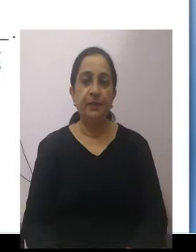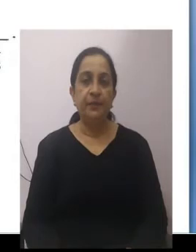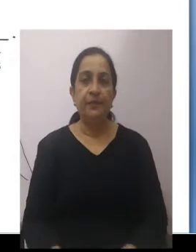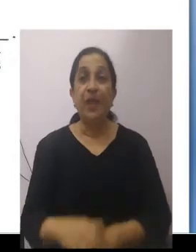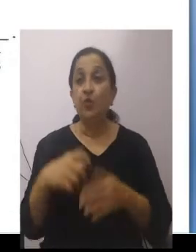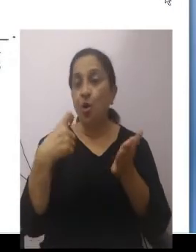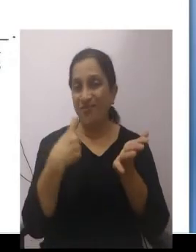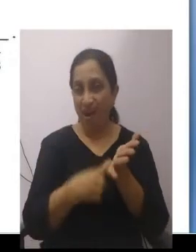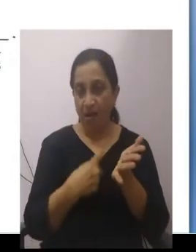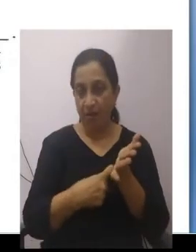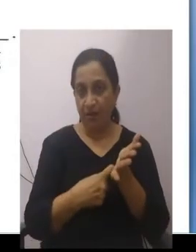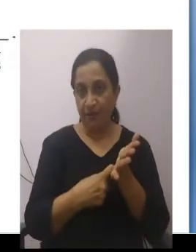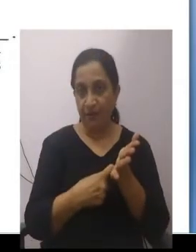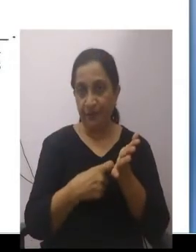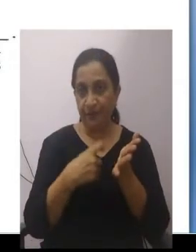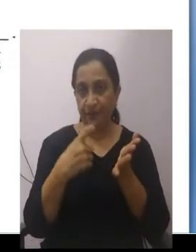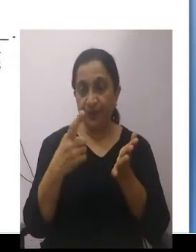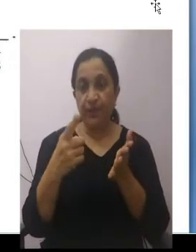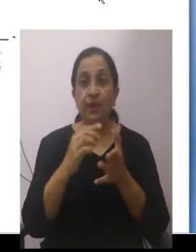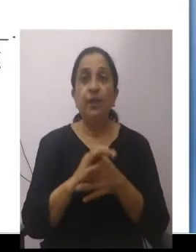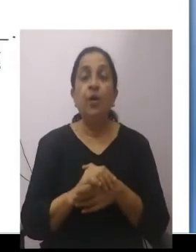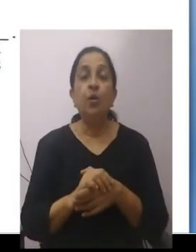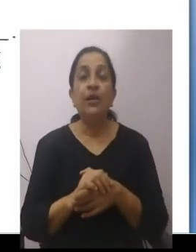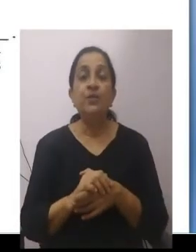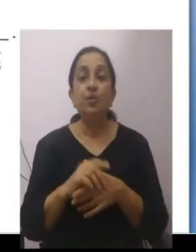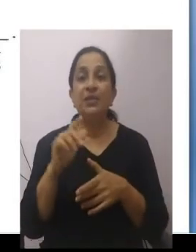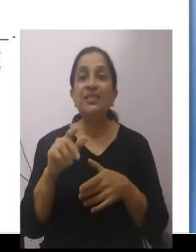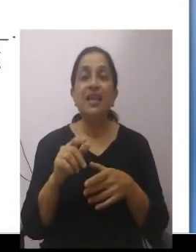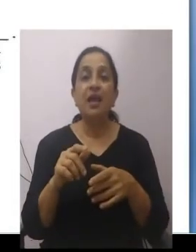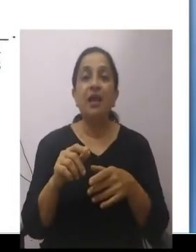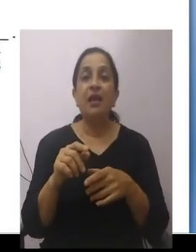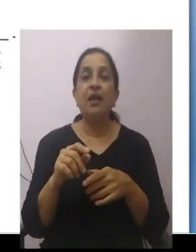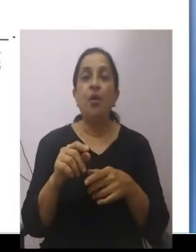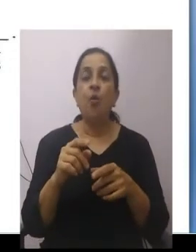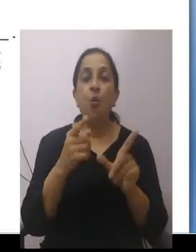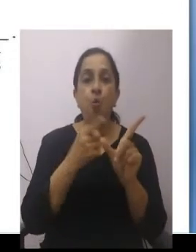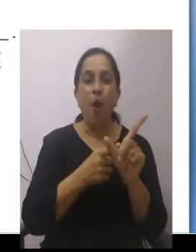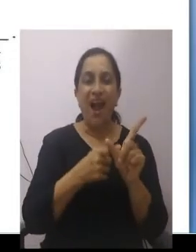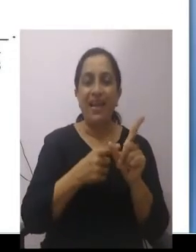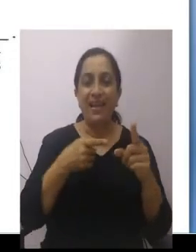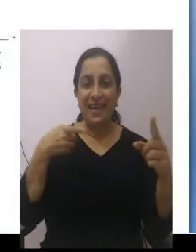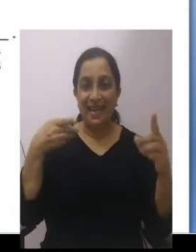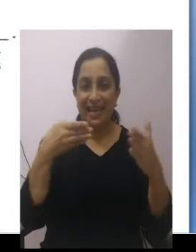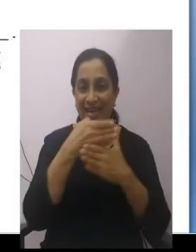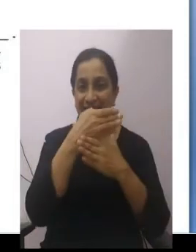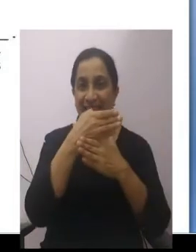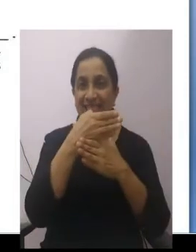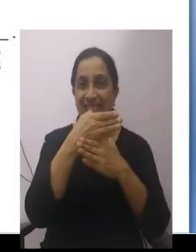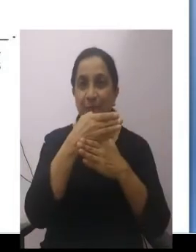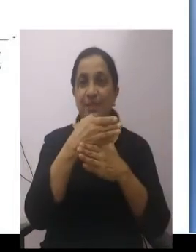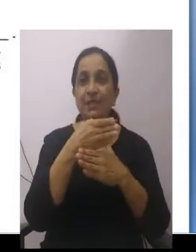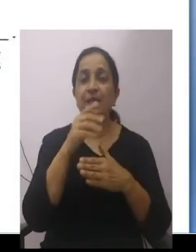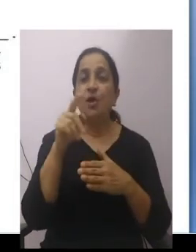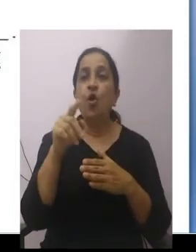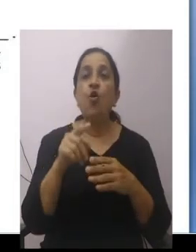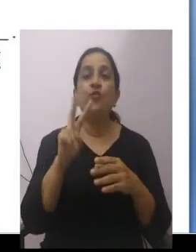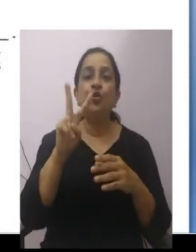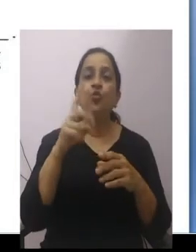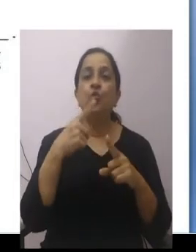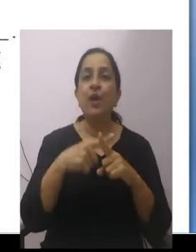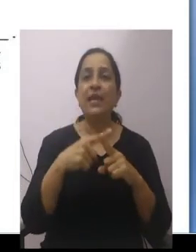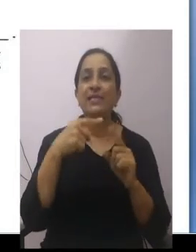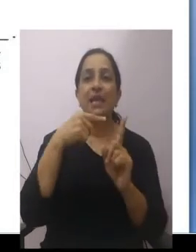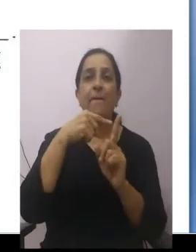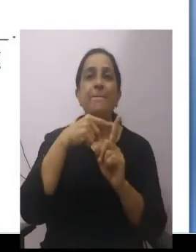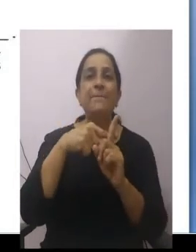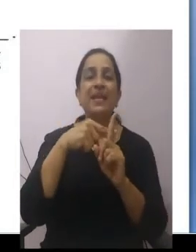What is the, let us come to the problem R. Y-intercept of 2x plus 3y plus 1 is